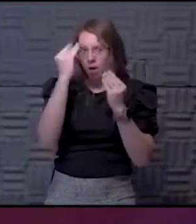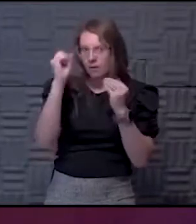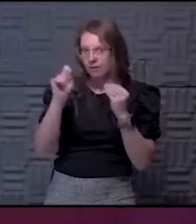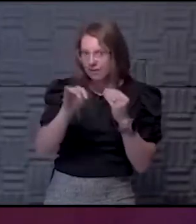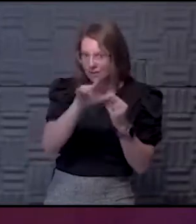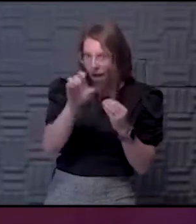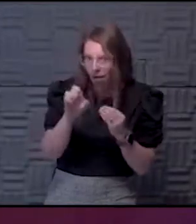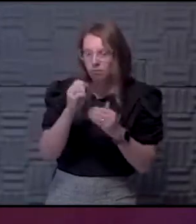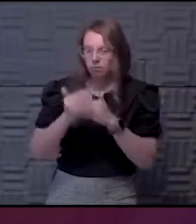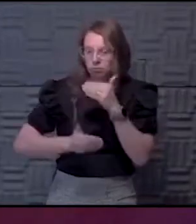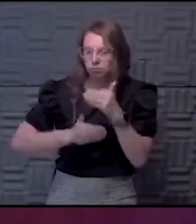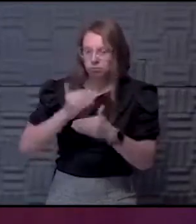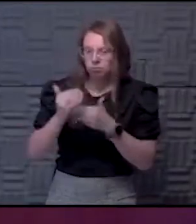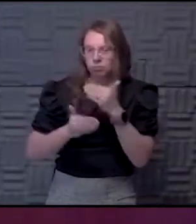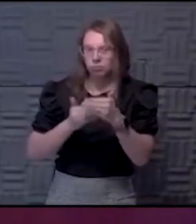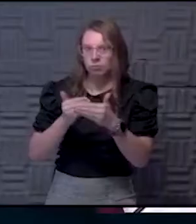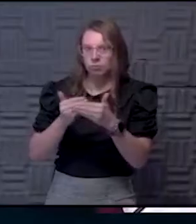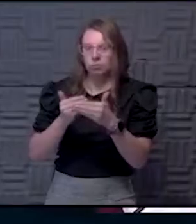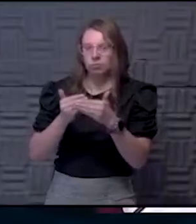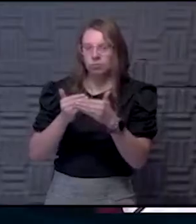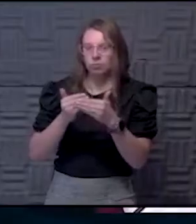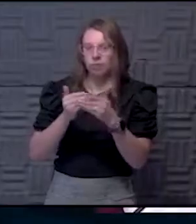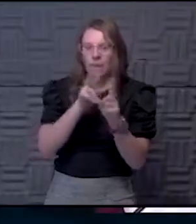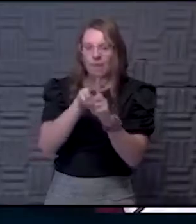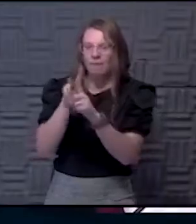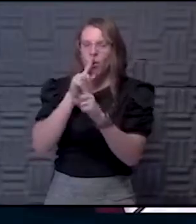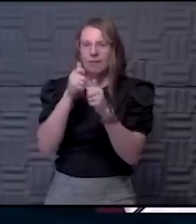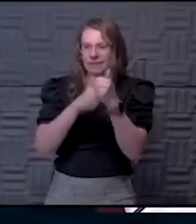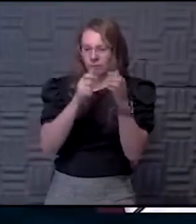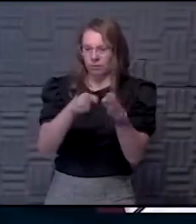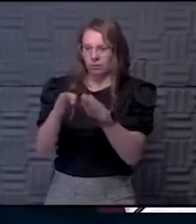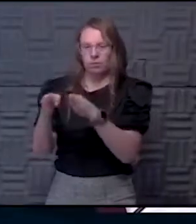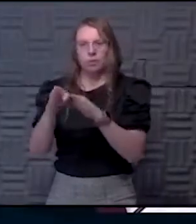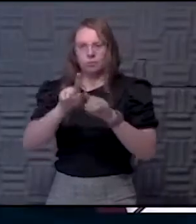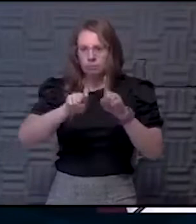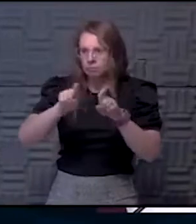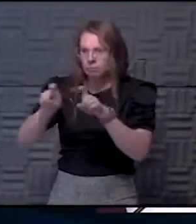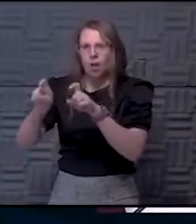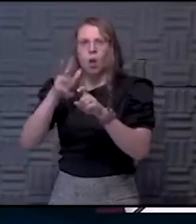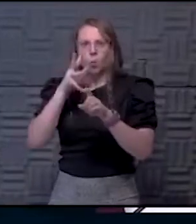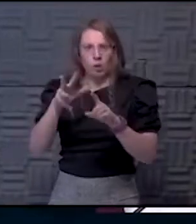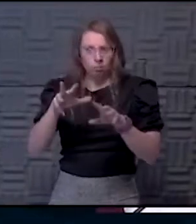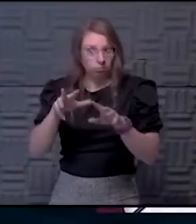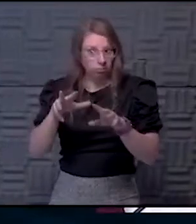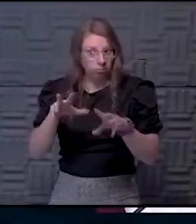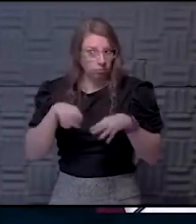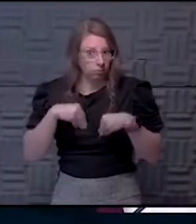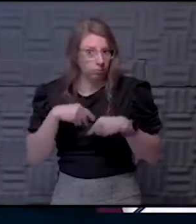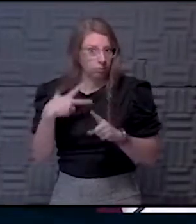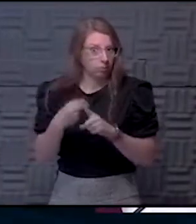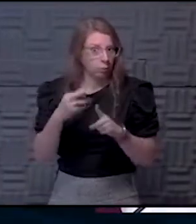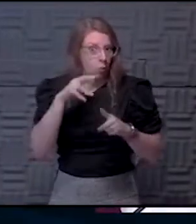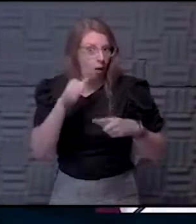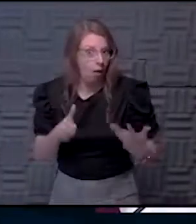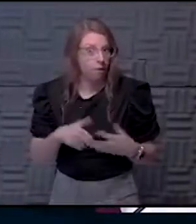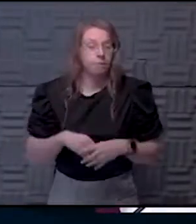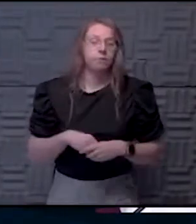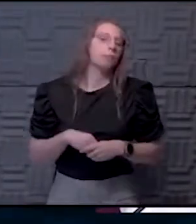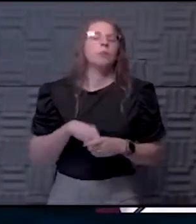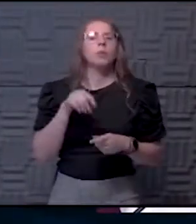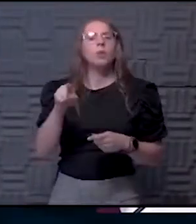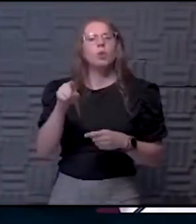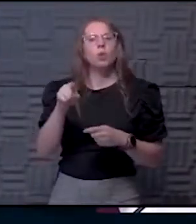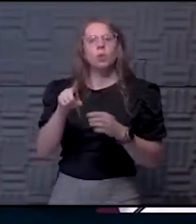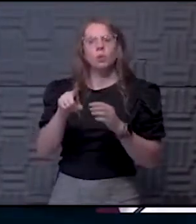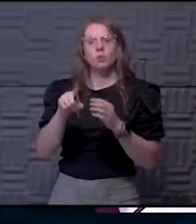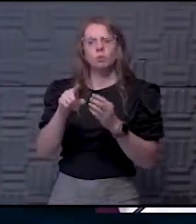styles played out in individuals who were questioning whether they would receive the vaccine or not, what did you